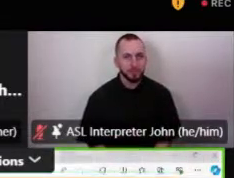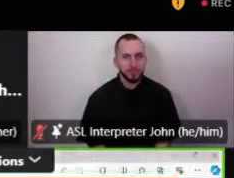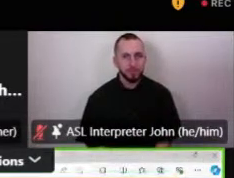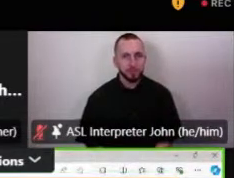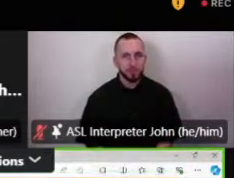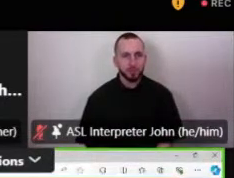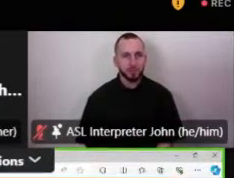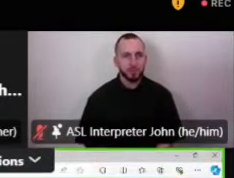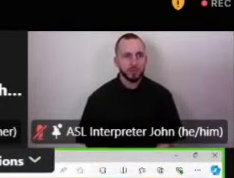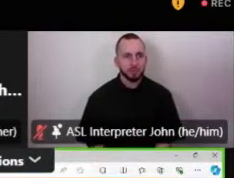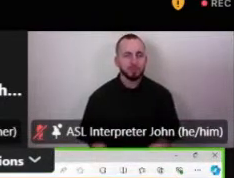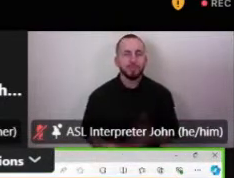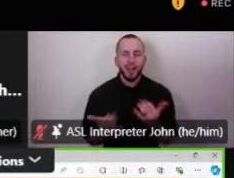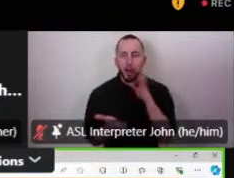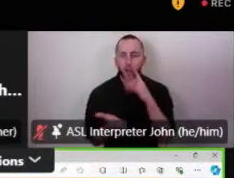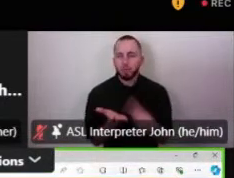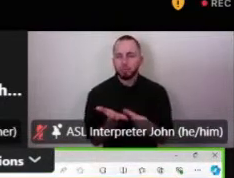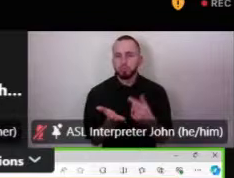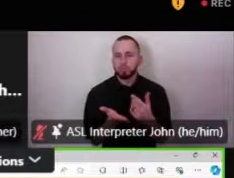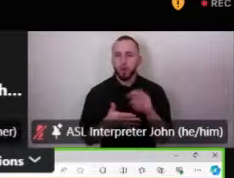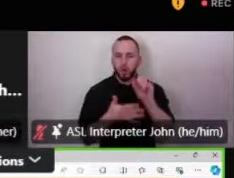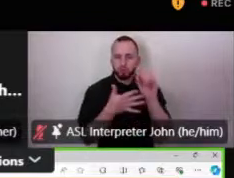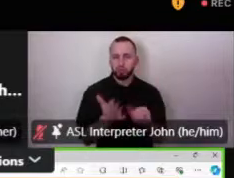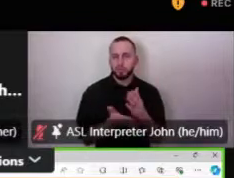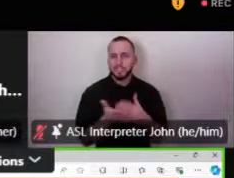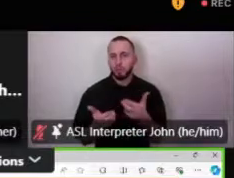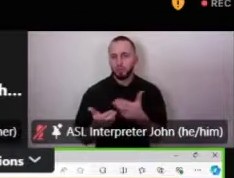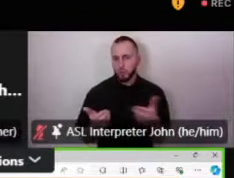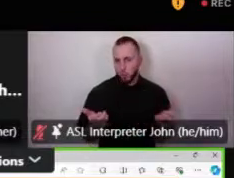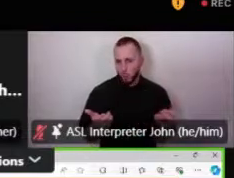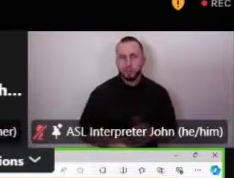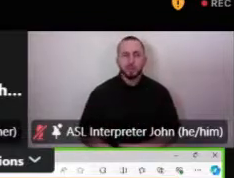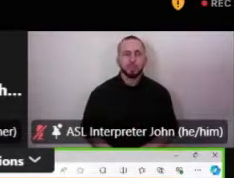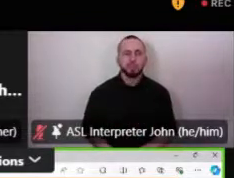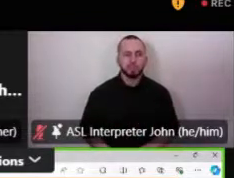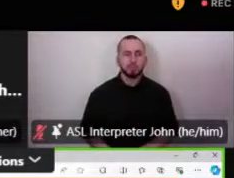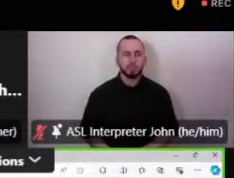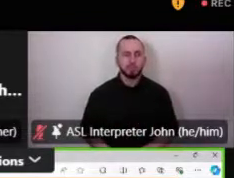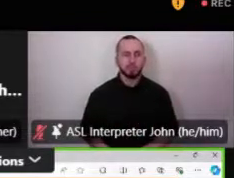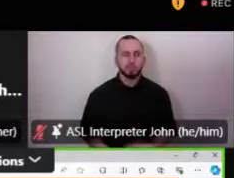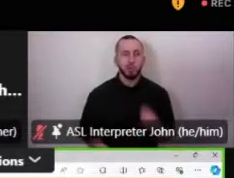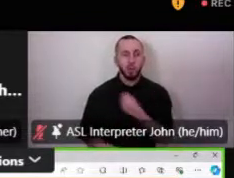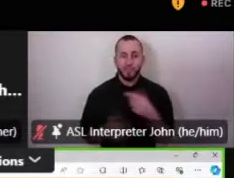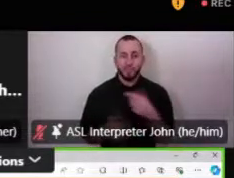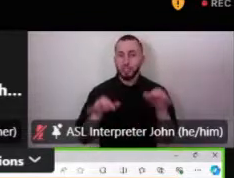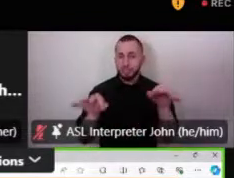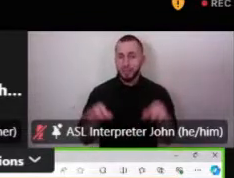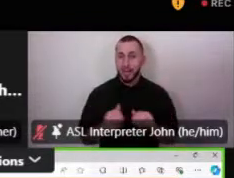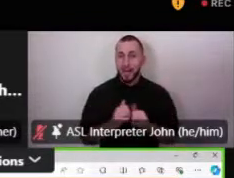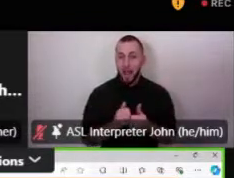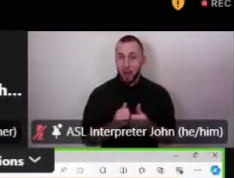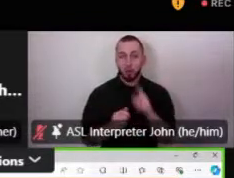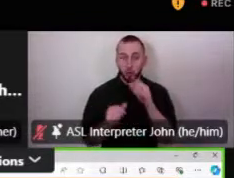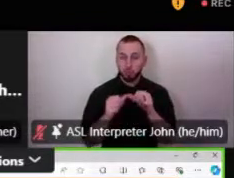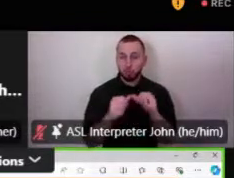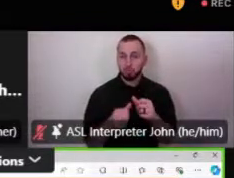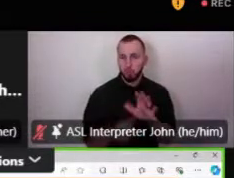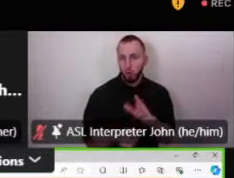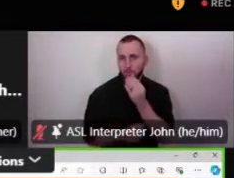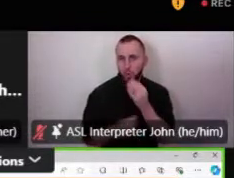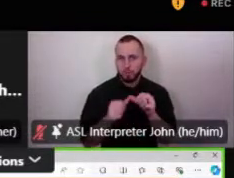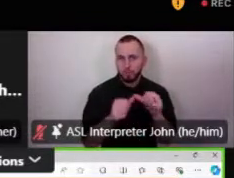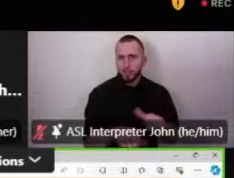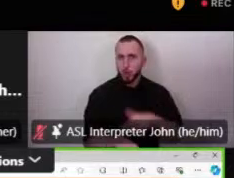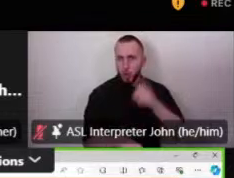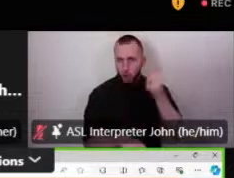To talk about some resources that are available. So we talked a lot about increasing the shelf life of your healthy food. Johns